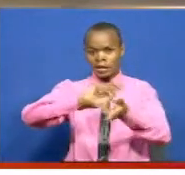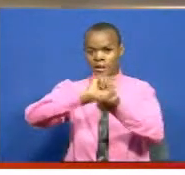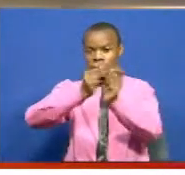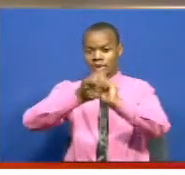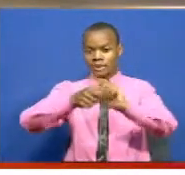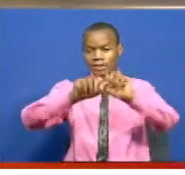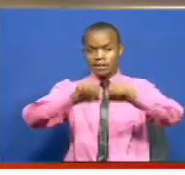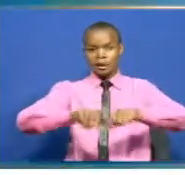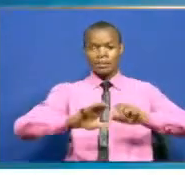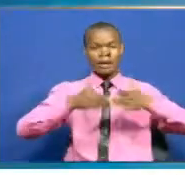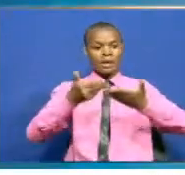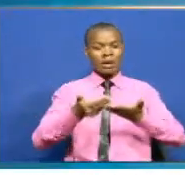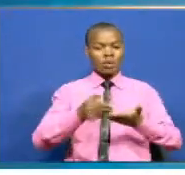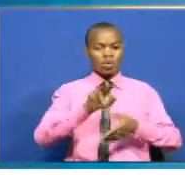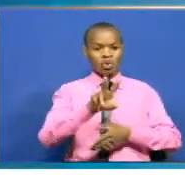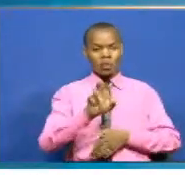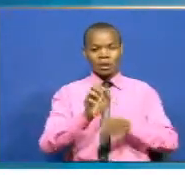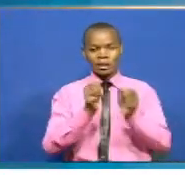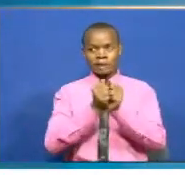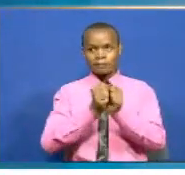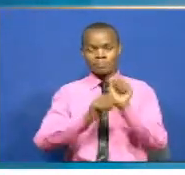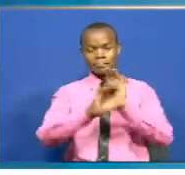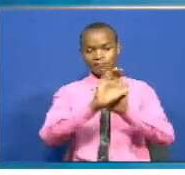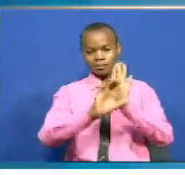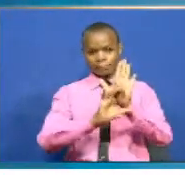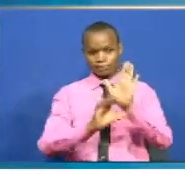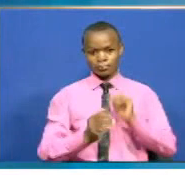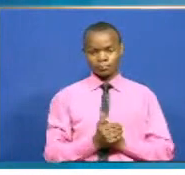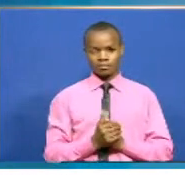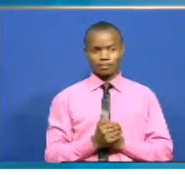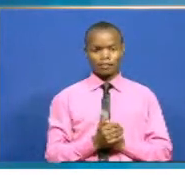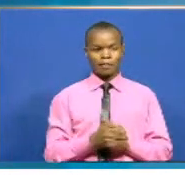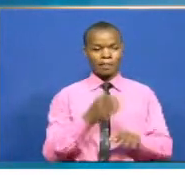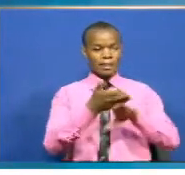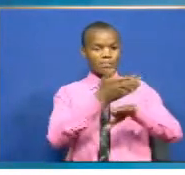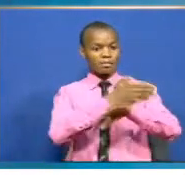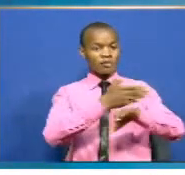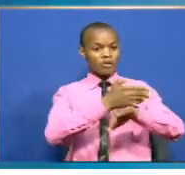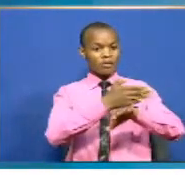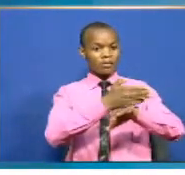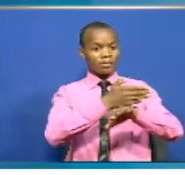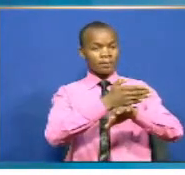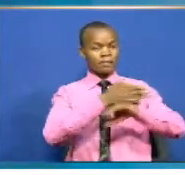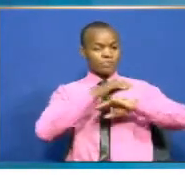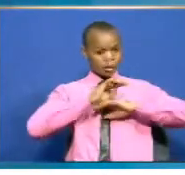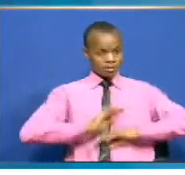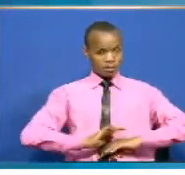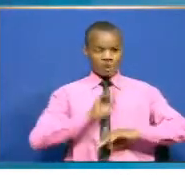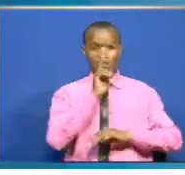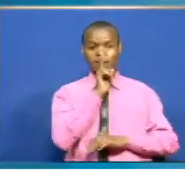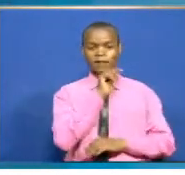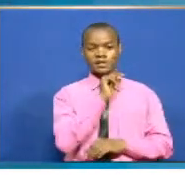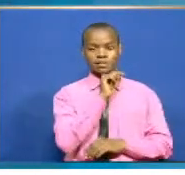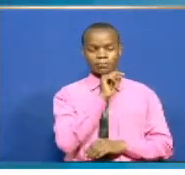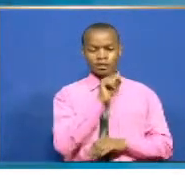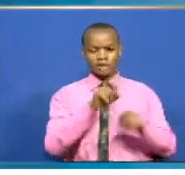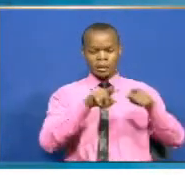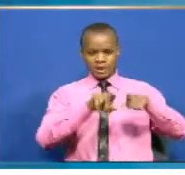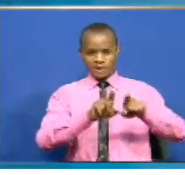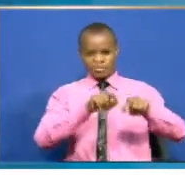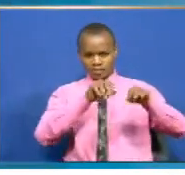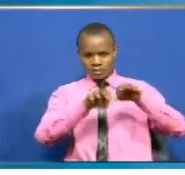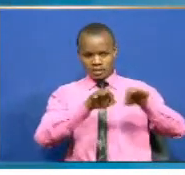2010 constitution. And before we took the break, Mheshimiwa, you're sort of explaining to